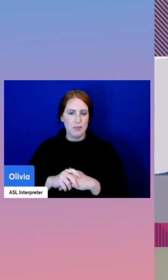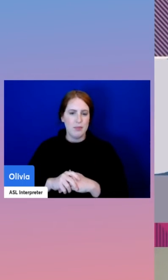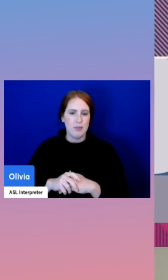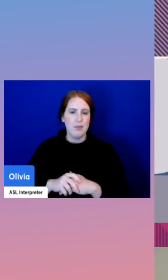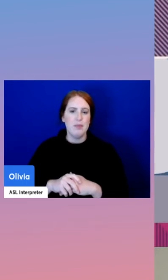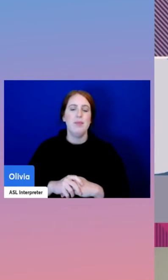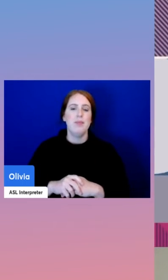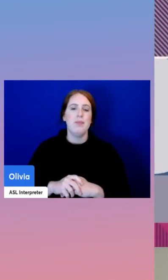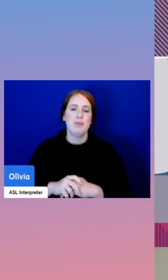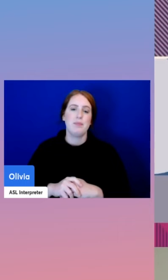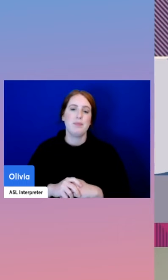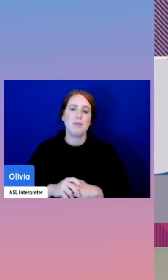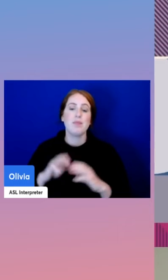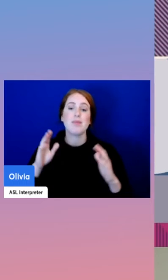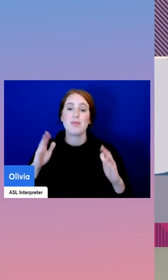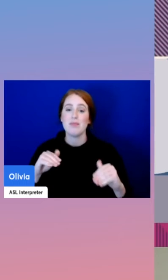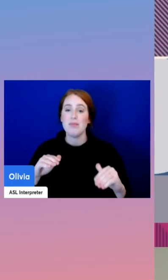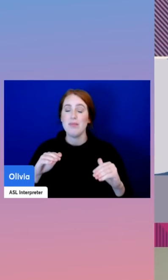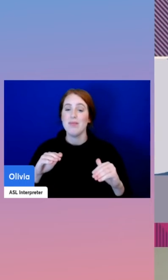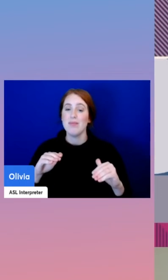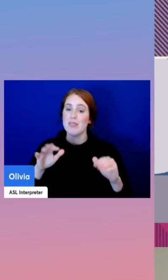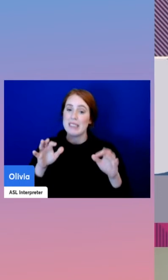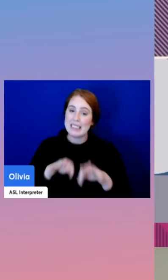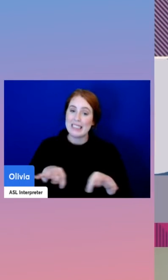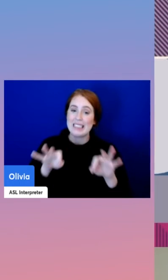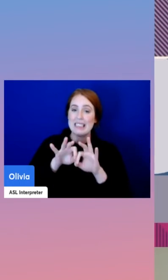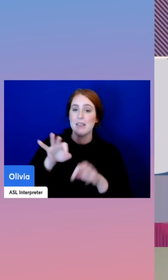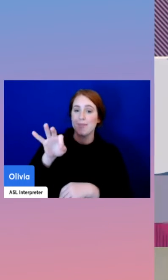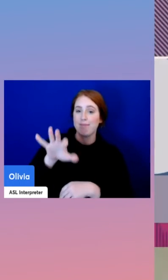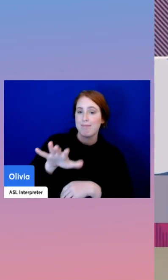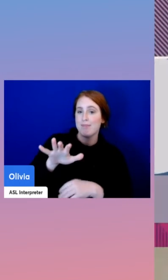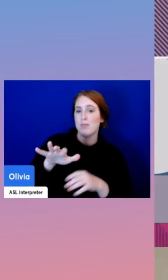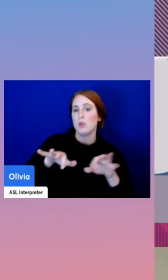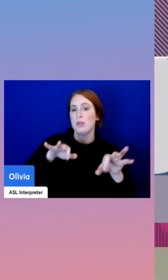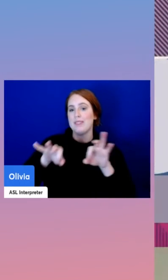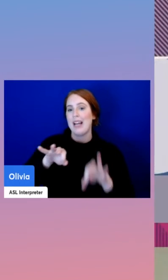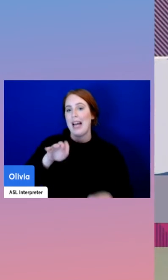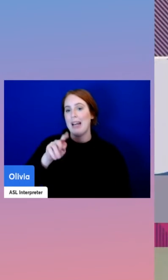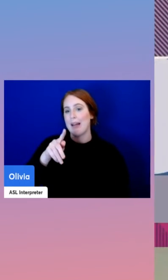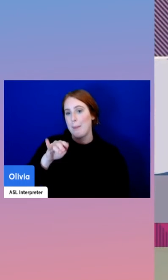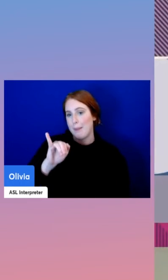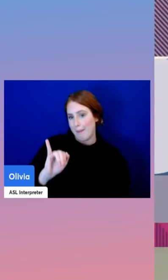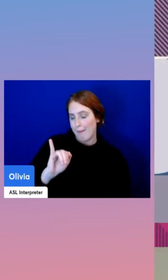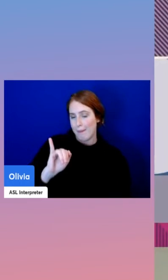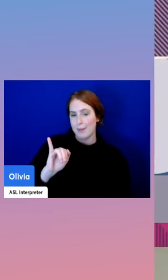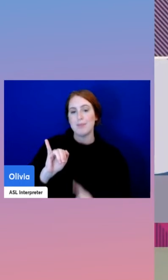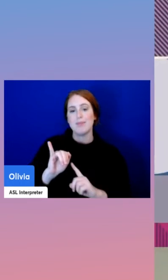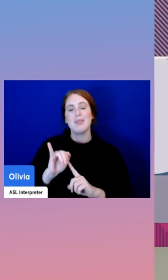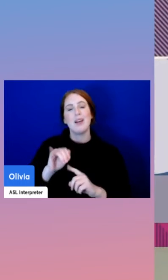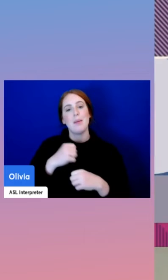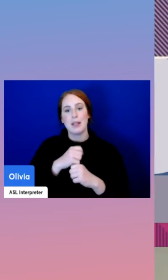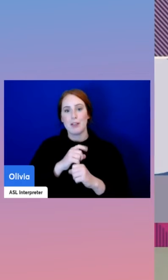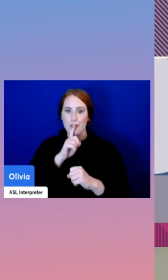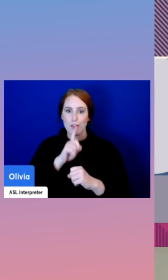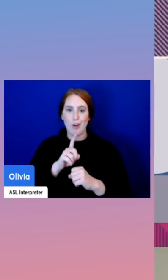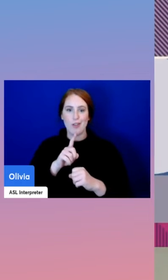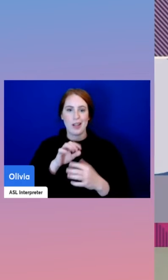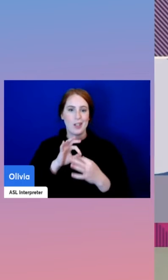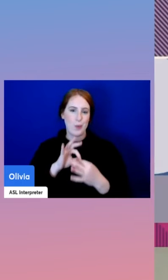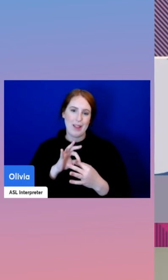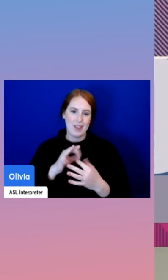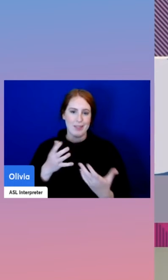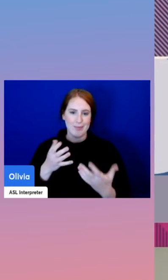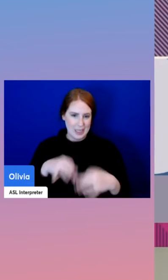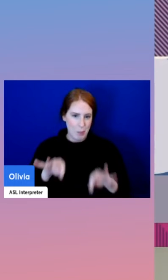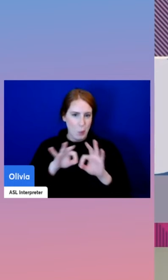Now, what are some key tips to be able to define the KPIs? Make sure that they are relevant. That's the most important thing.